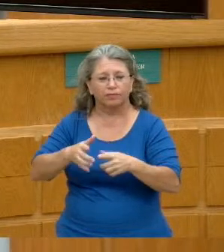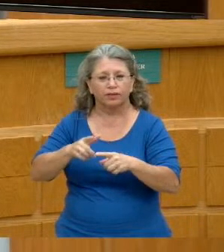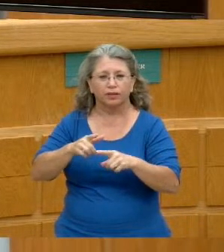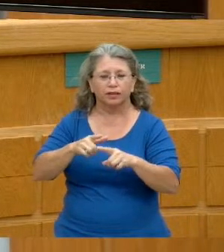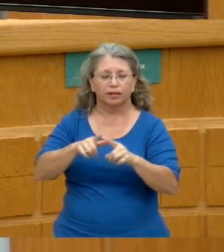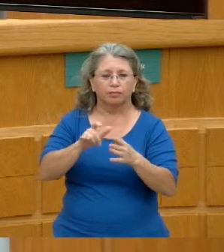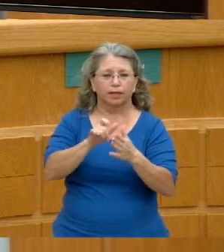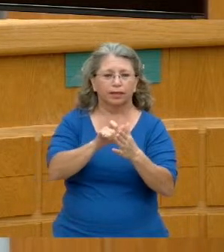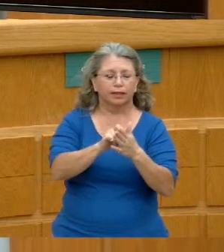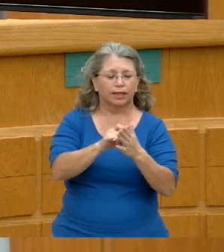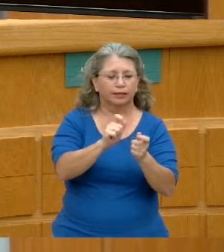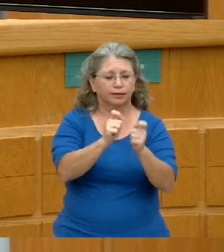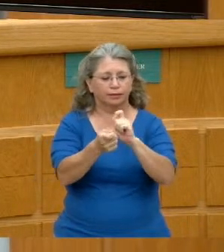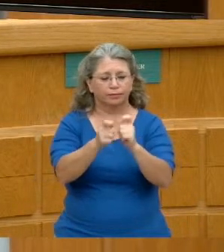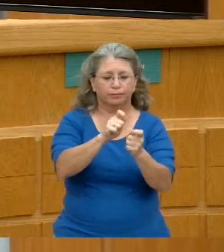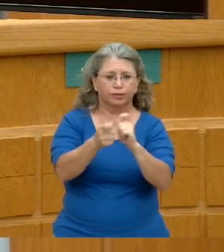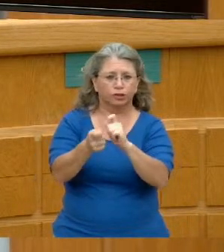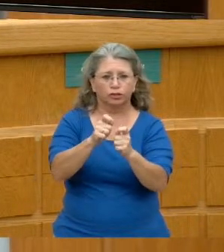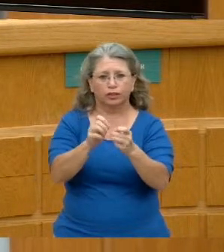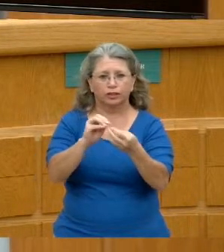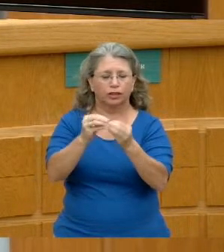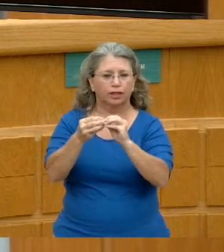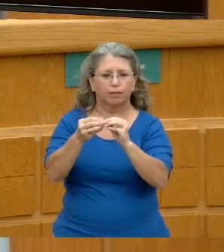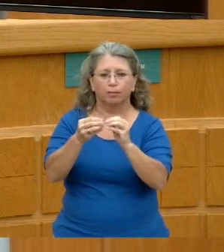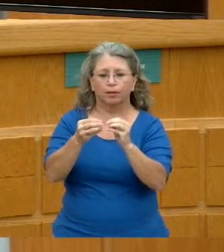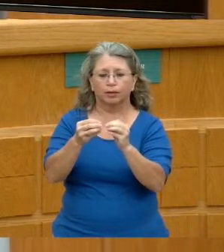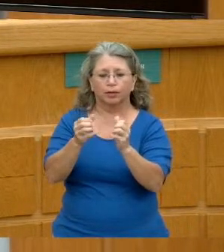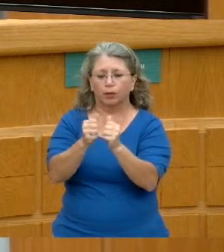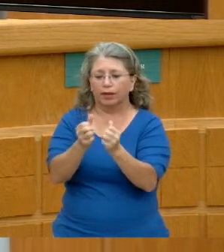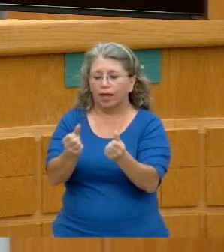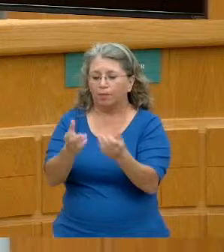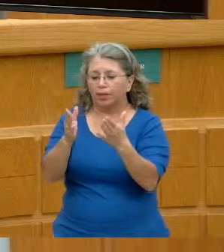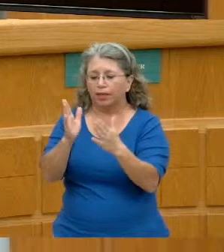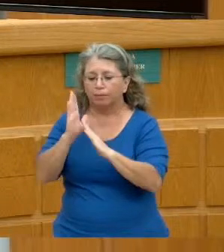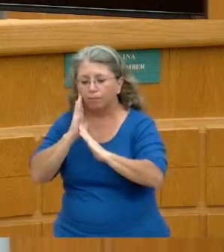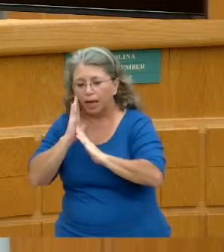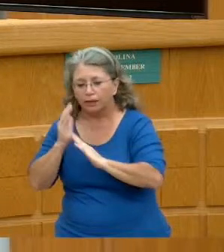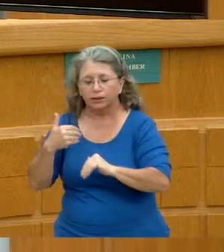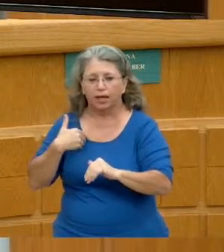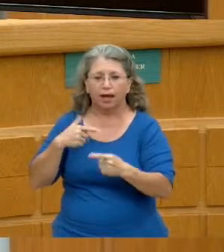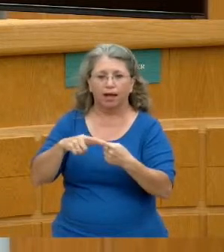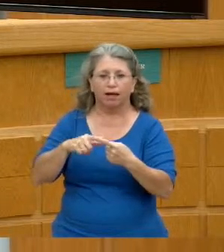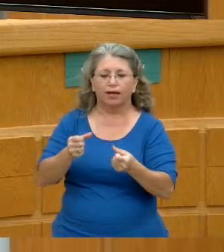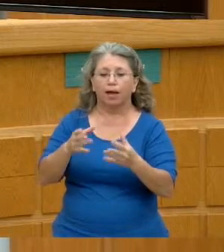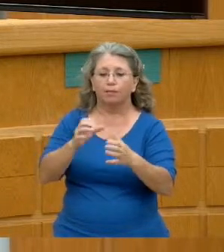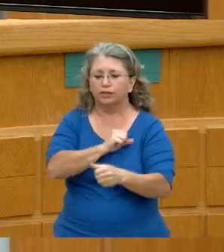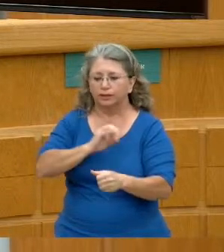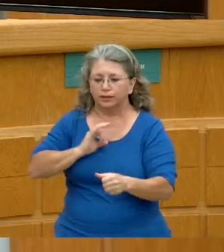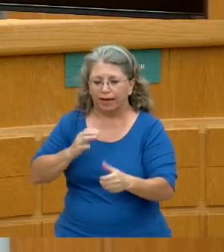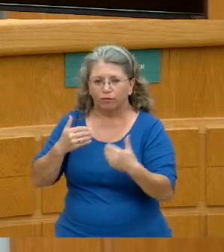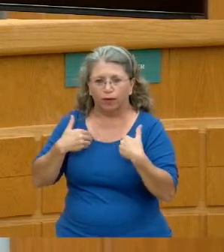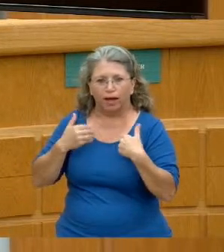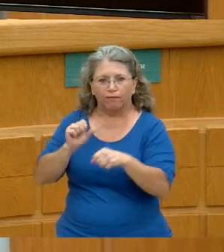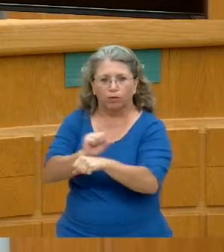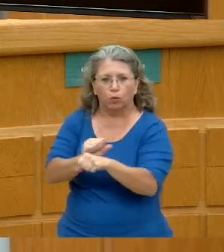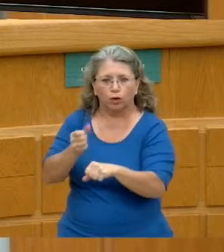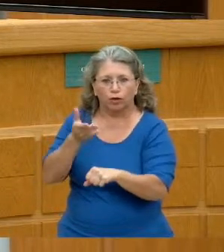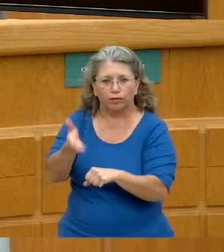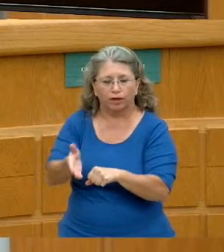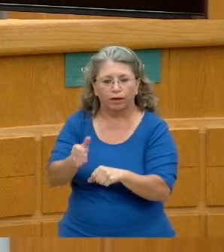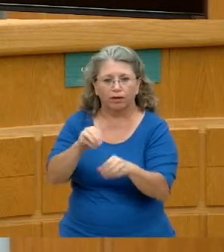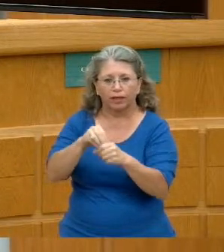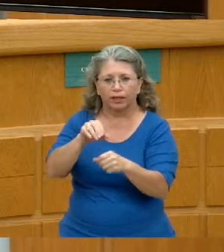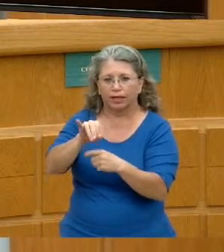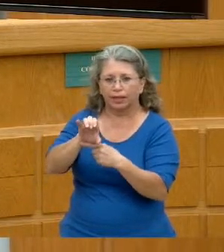number in terms of the number of beds and the staff to manage them. But 58 is a big number for our immediate